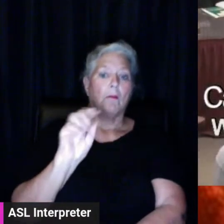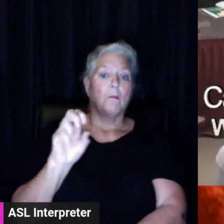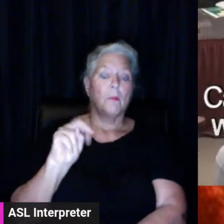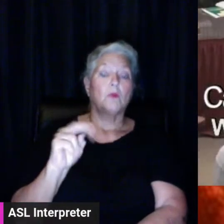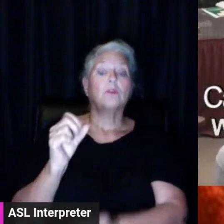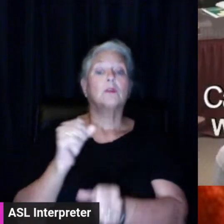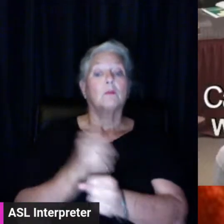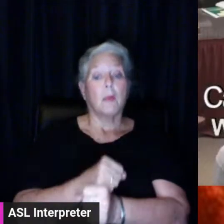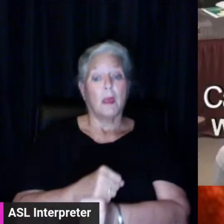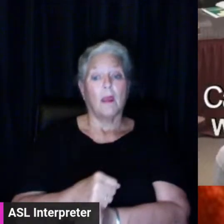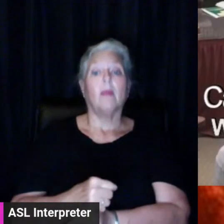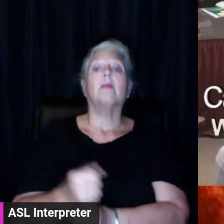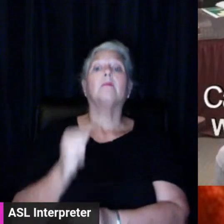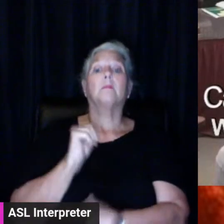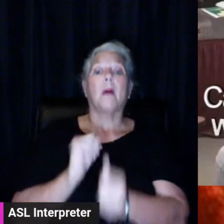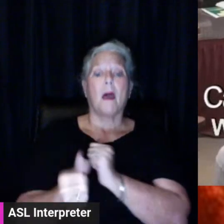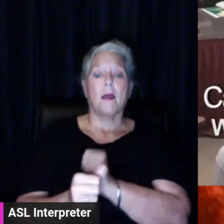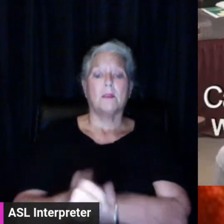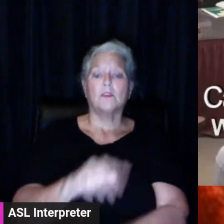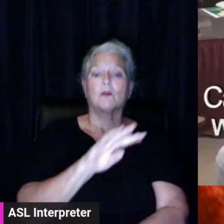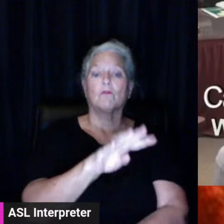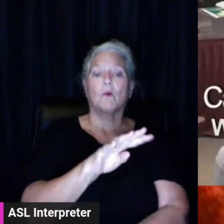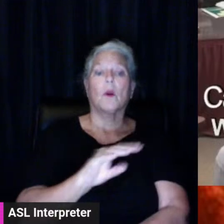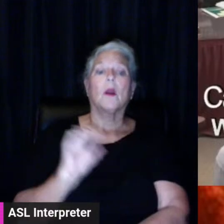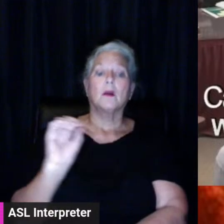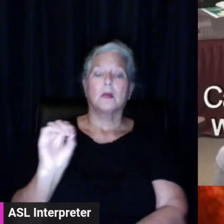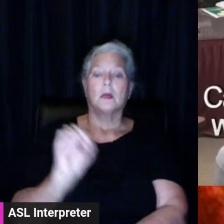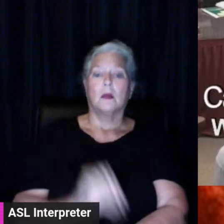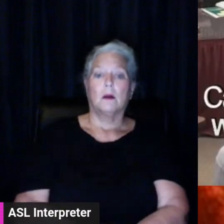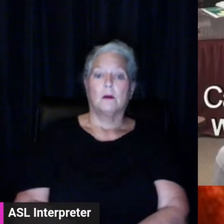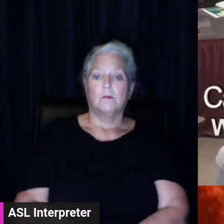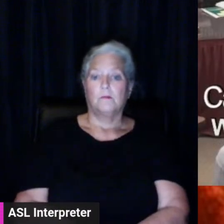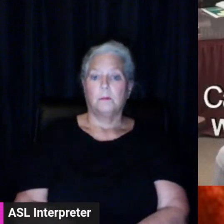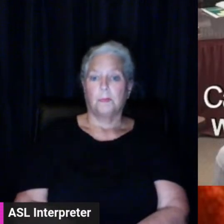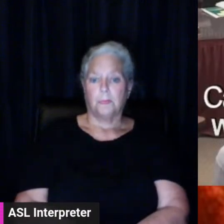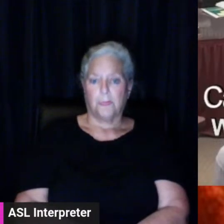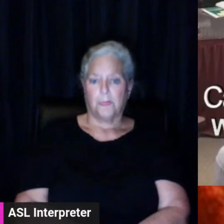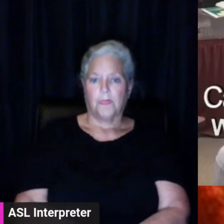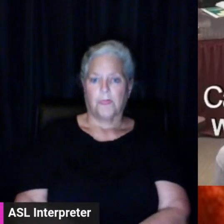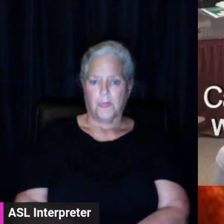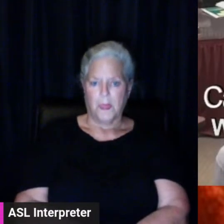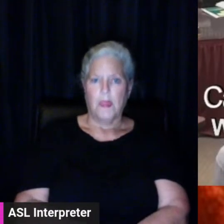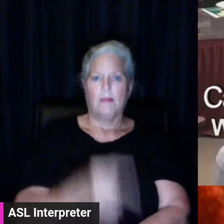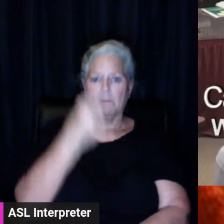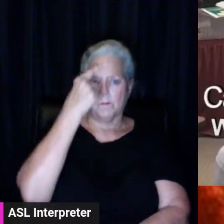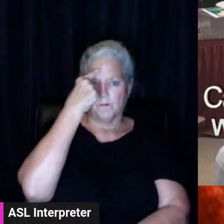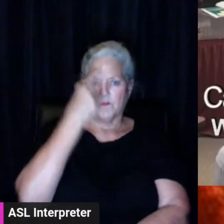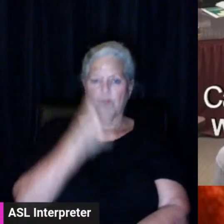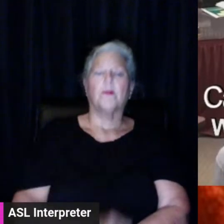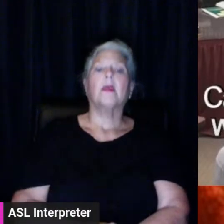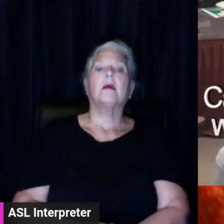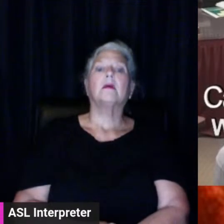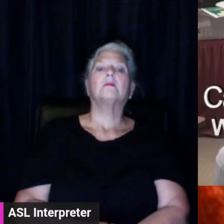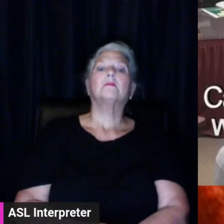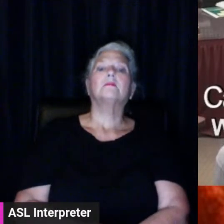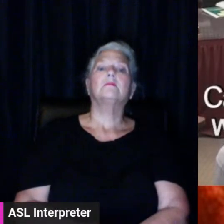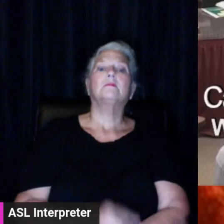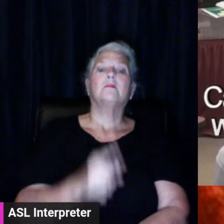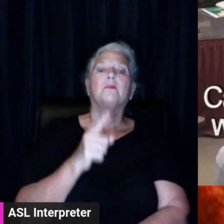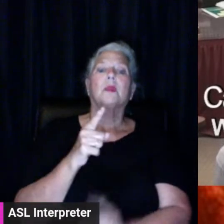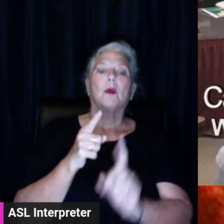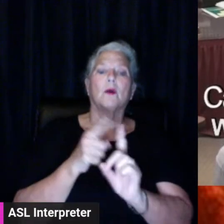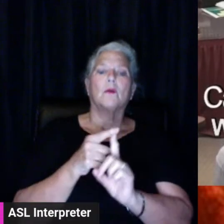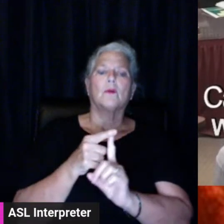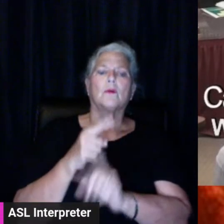4-0. So next, consider the appointment of the select board representative to the bylaw modernization